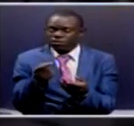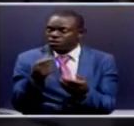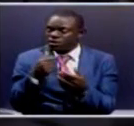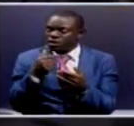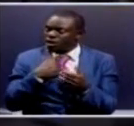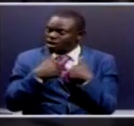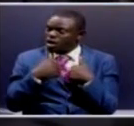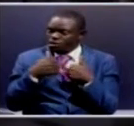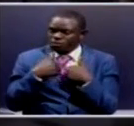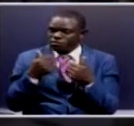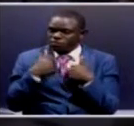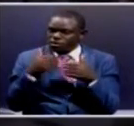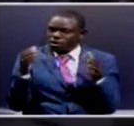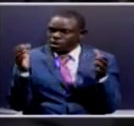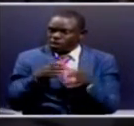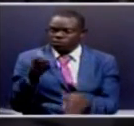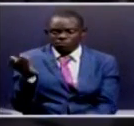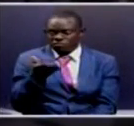in any club which says that